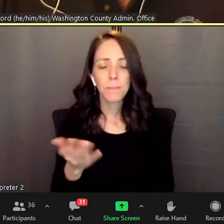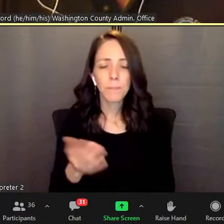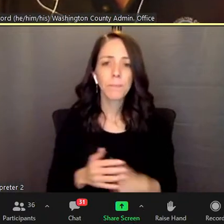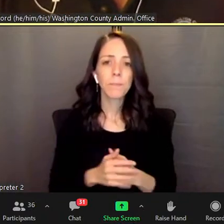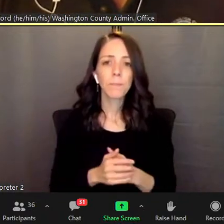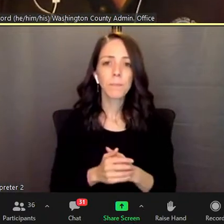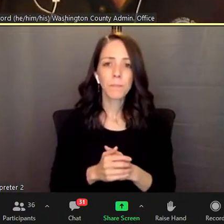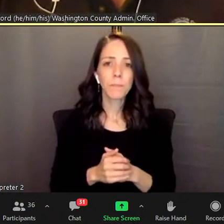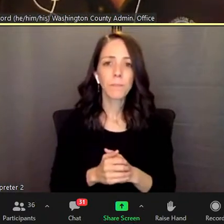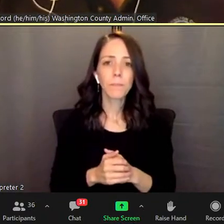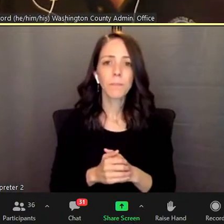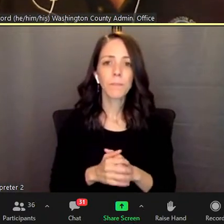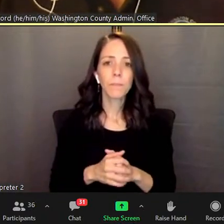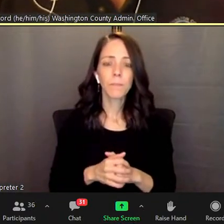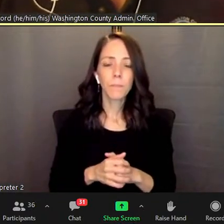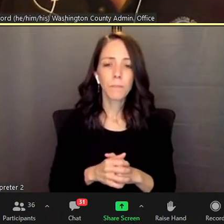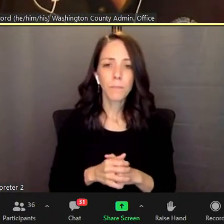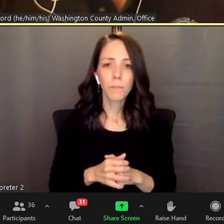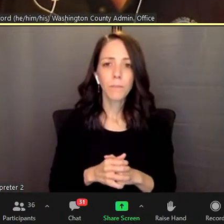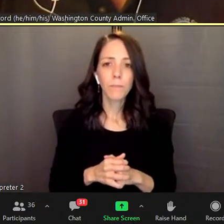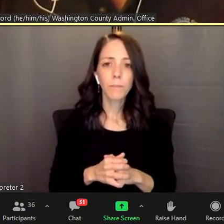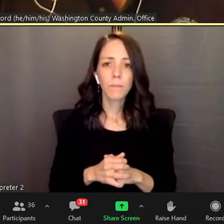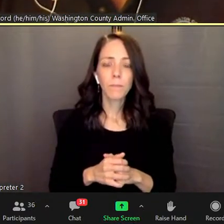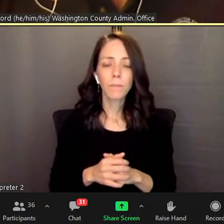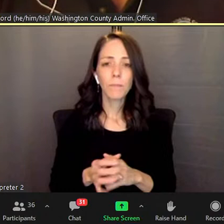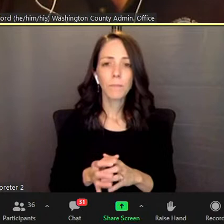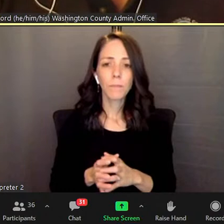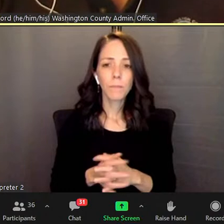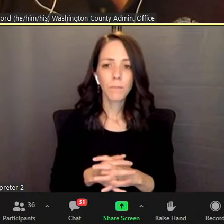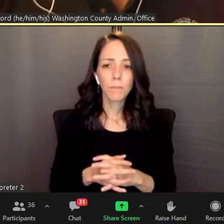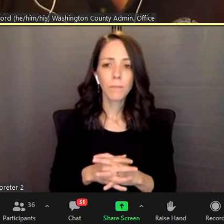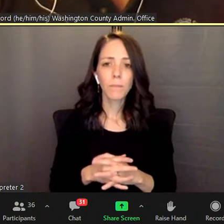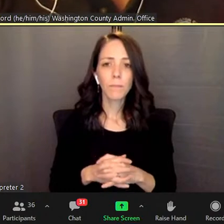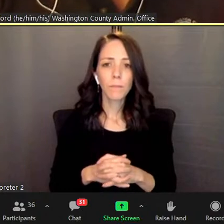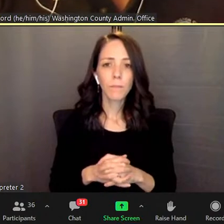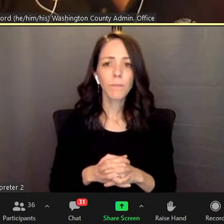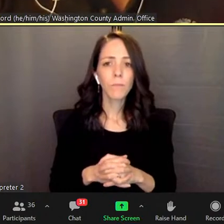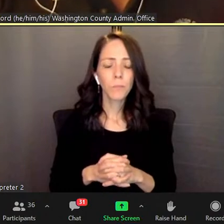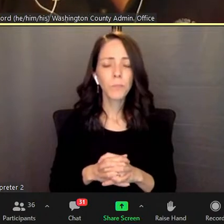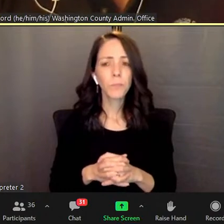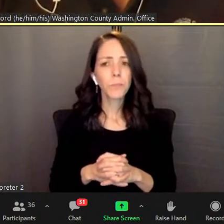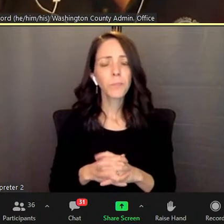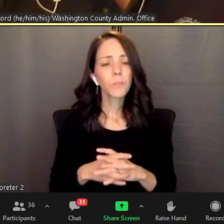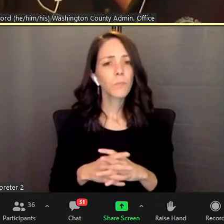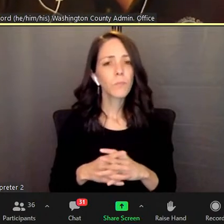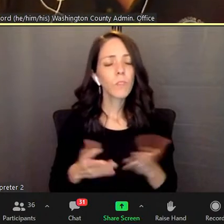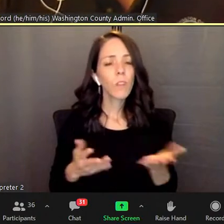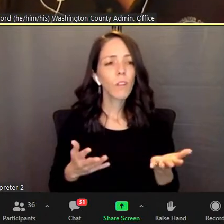as something to measure as a lack of interest.